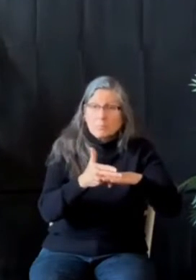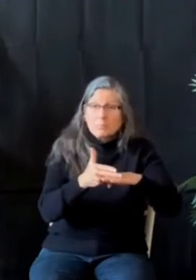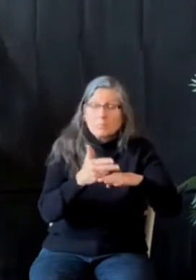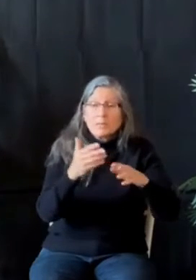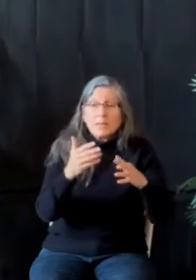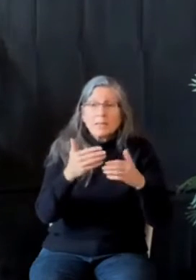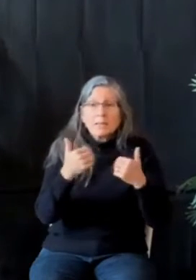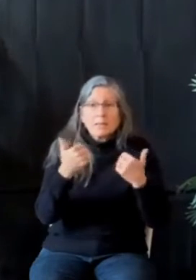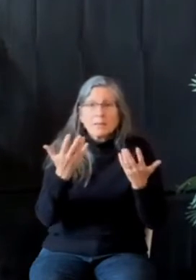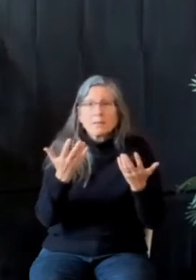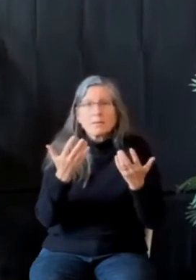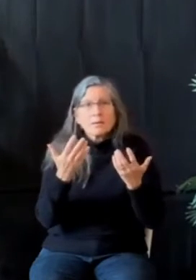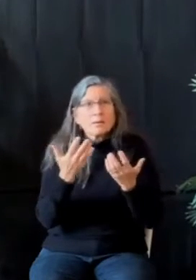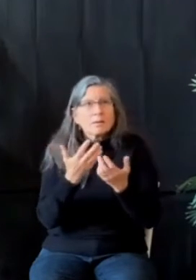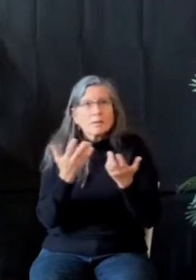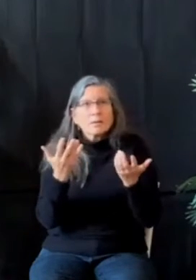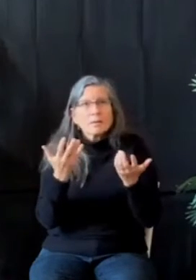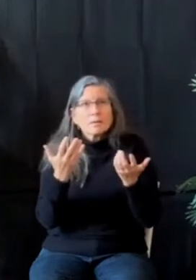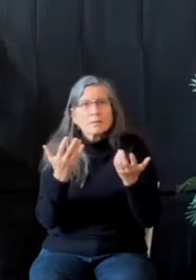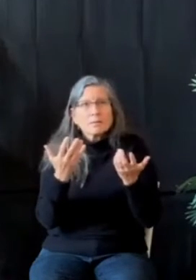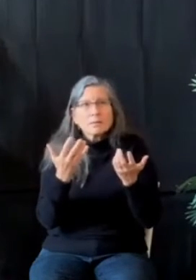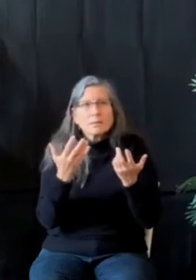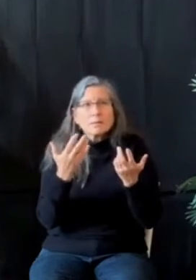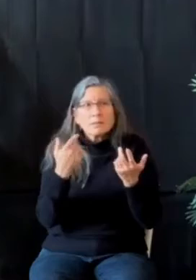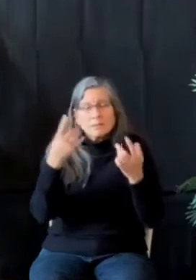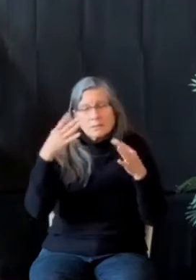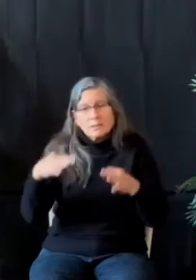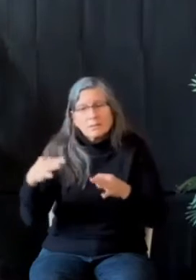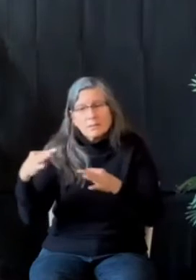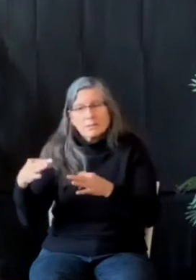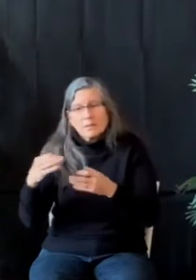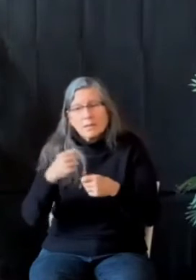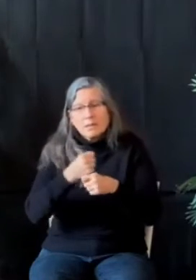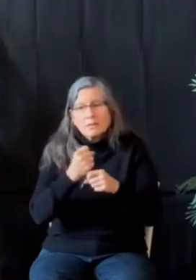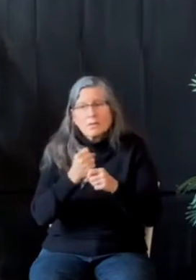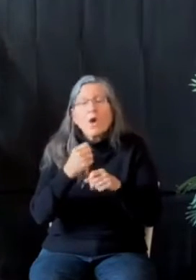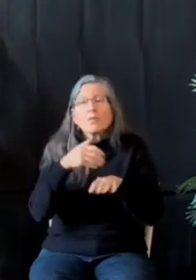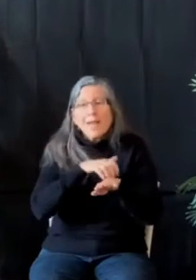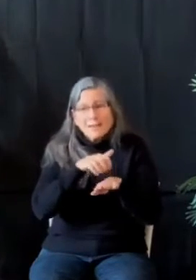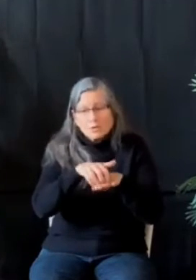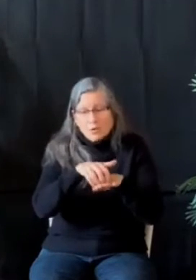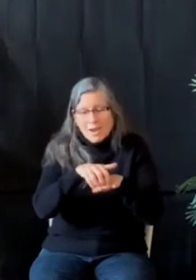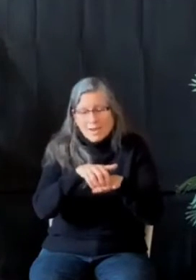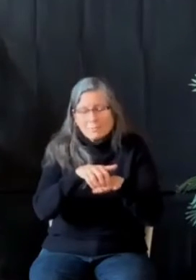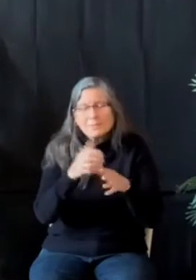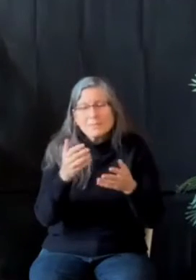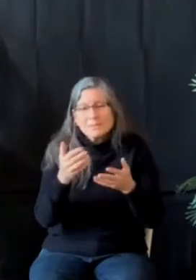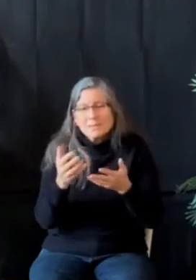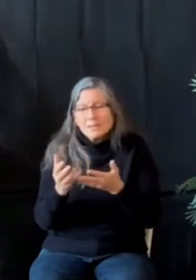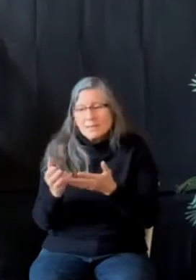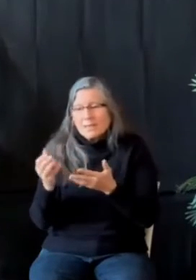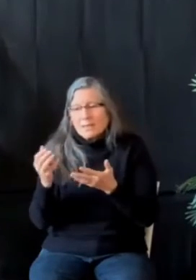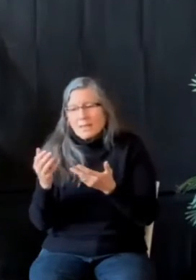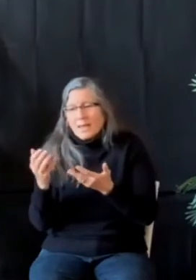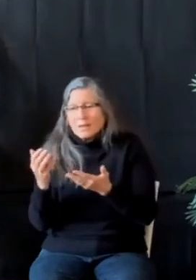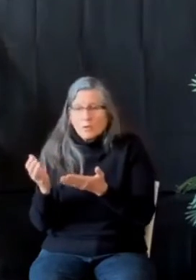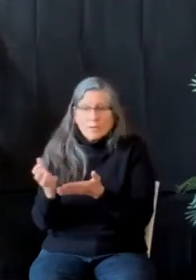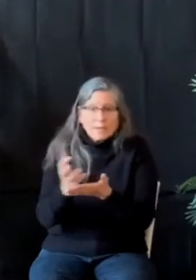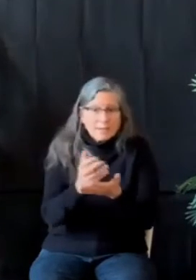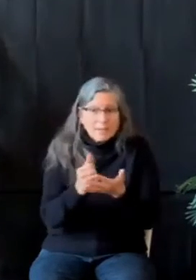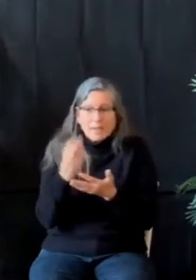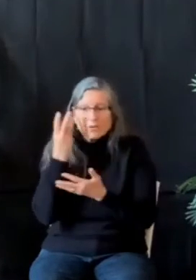of grapes that had been growing and so forth, and so they decided to make some wine, or they had gathered some wine that had been in the ark